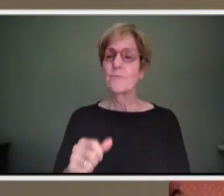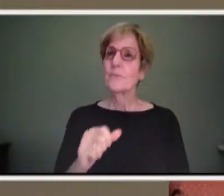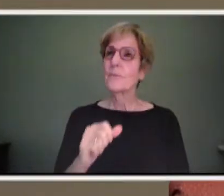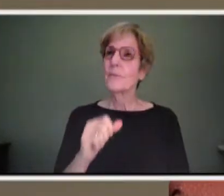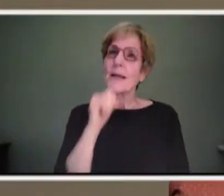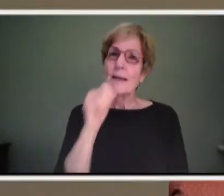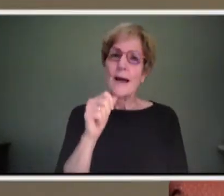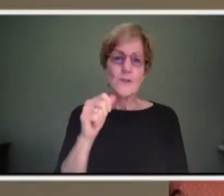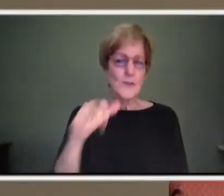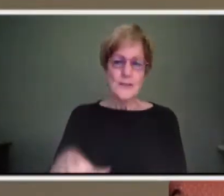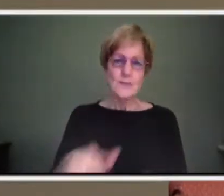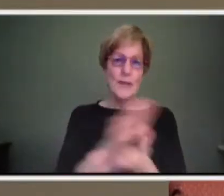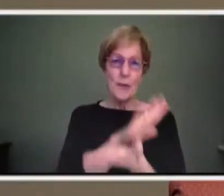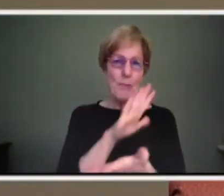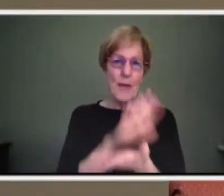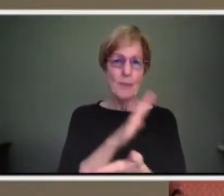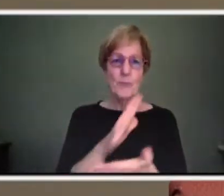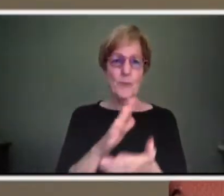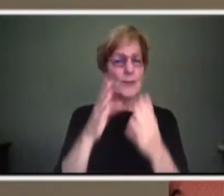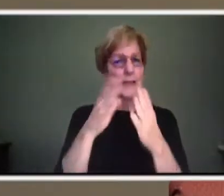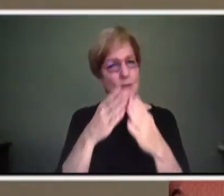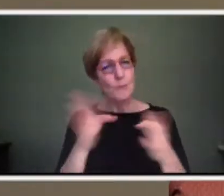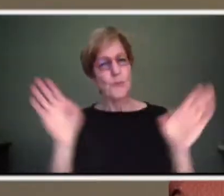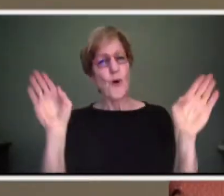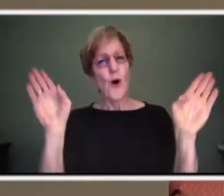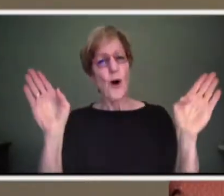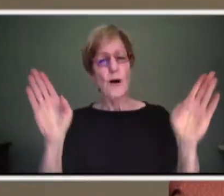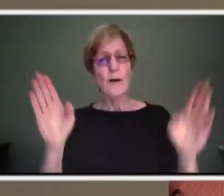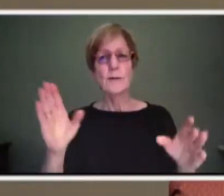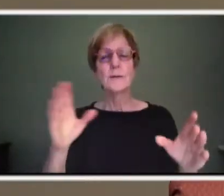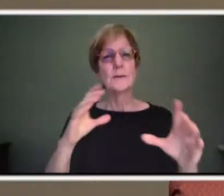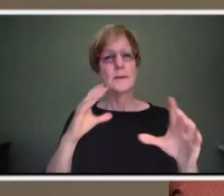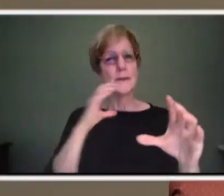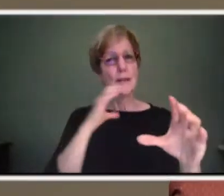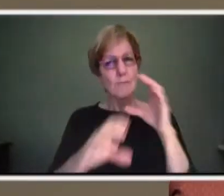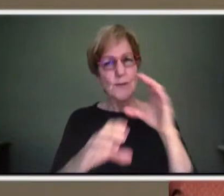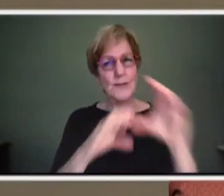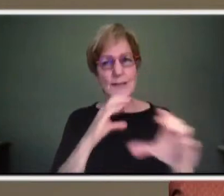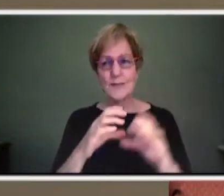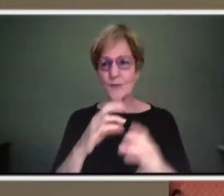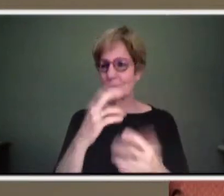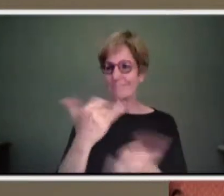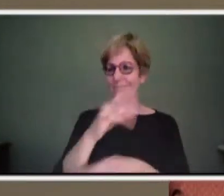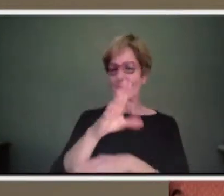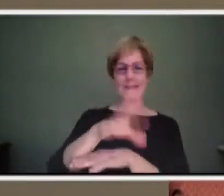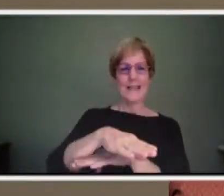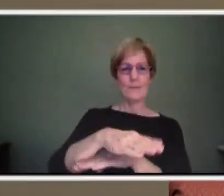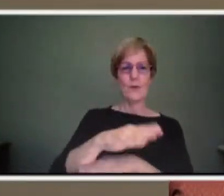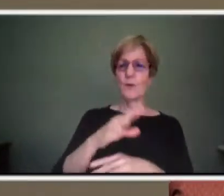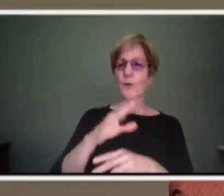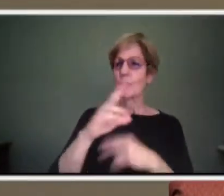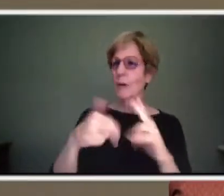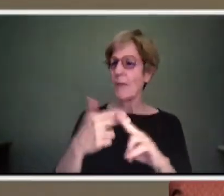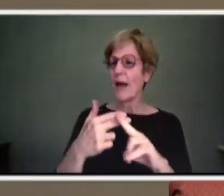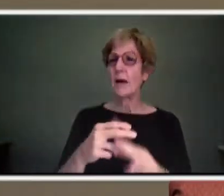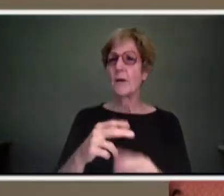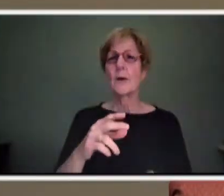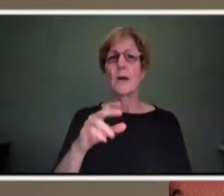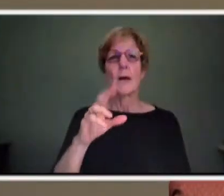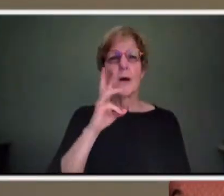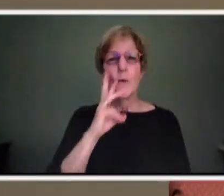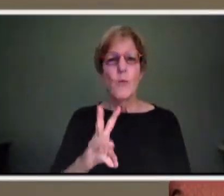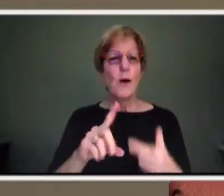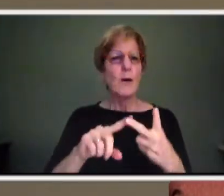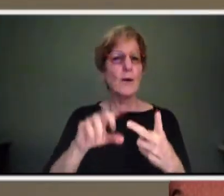paper, right? It's about a broader conversation we just had earlier today about infrastructure. And I'll just say it